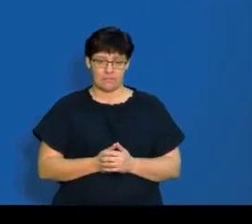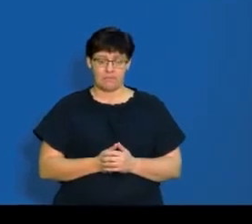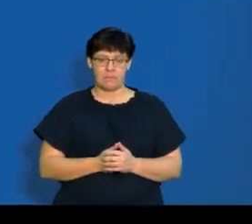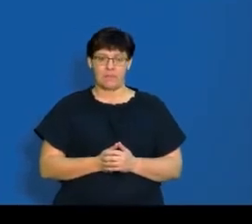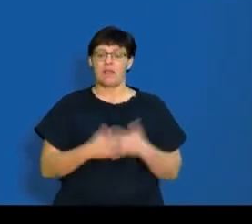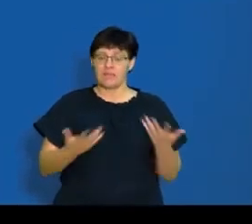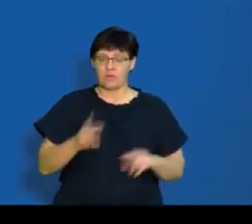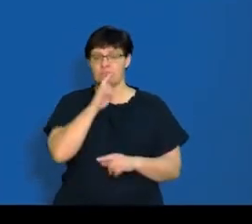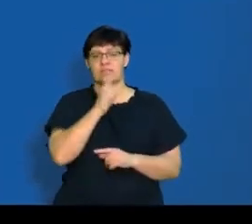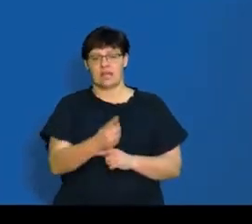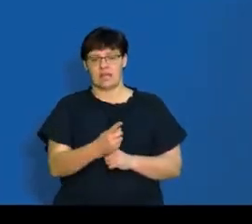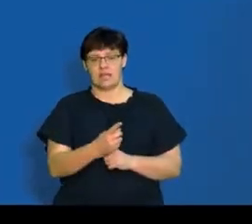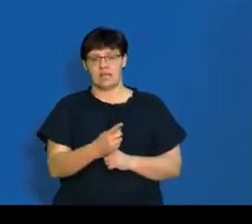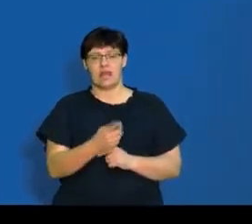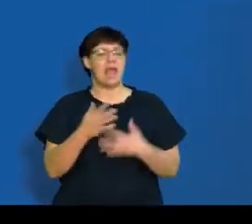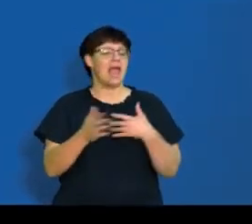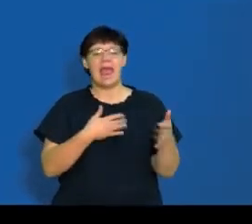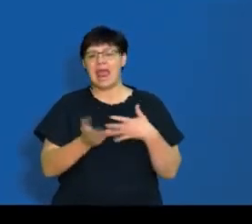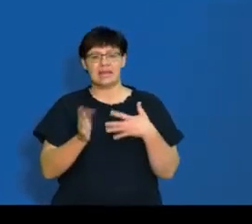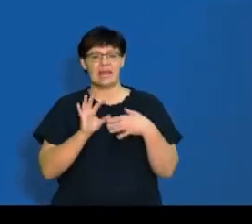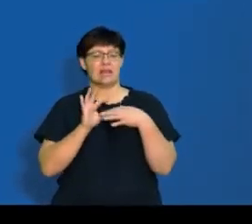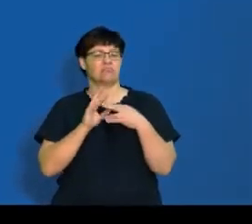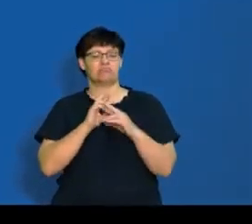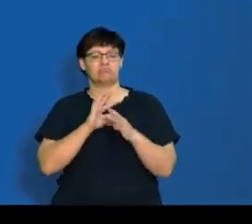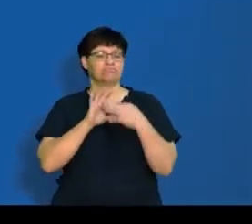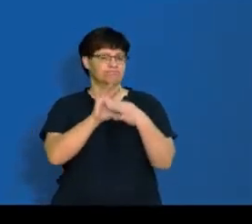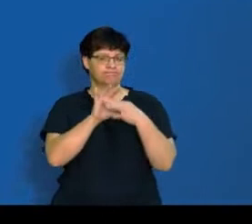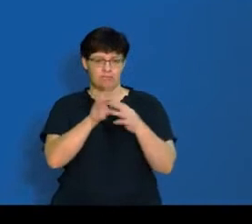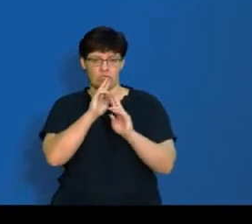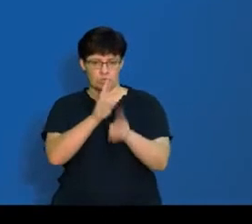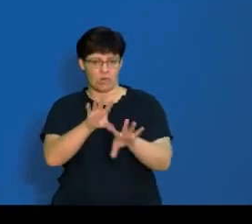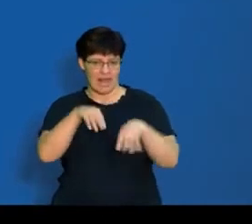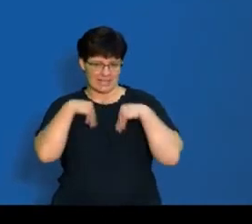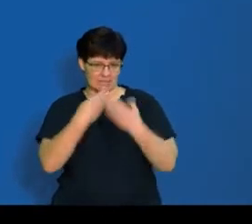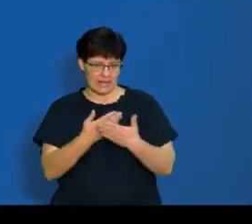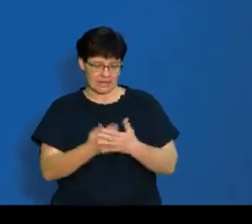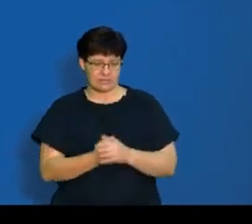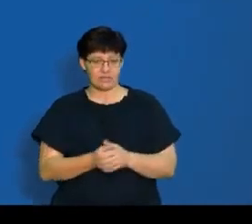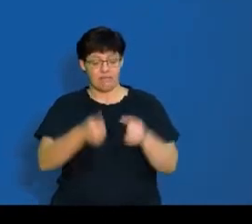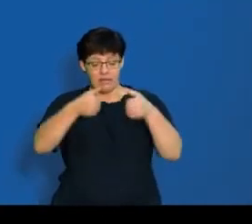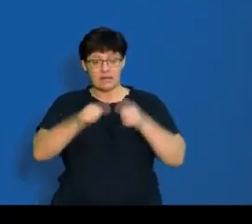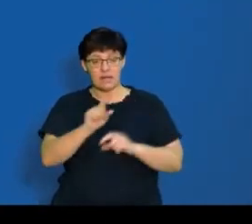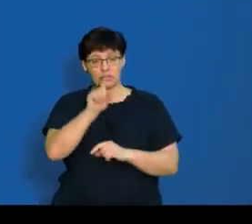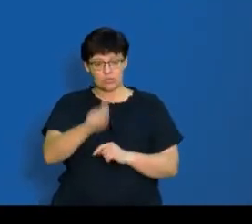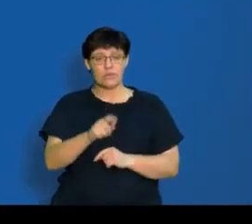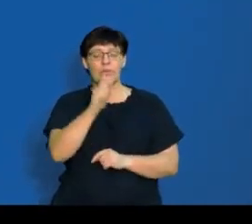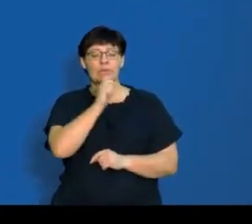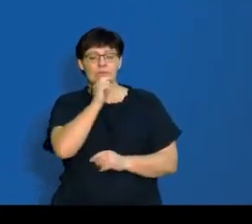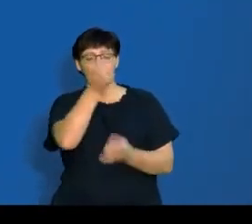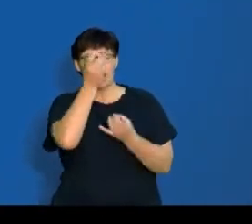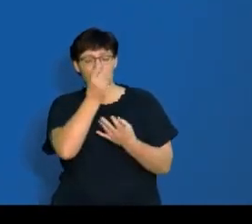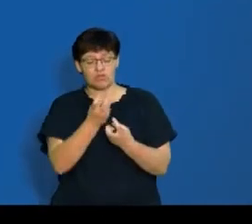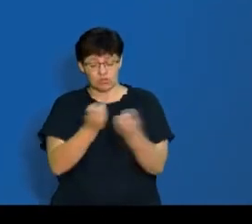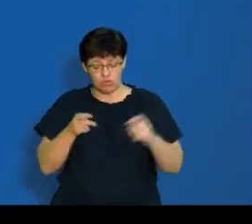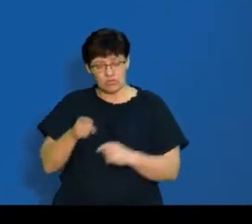Okay, and then we say any relevant response. That is also acceptable. And then the next question was, using the information in the